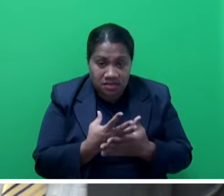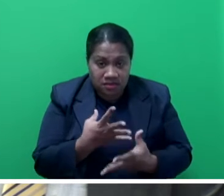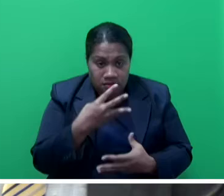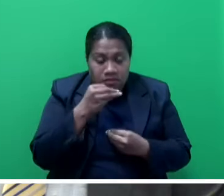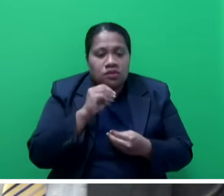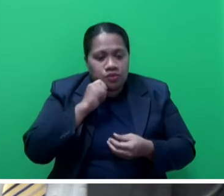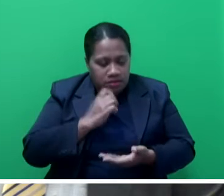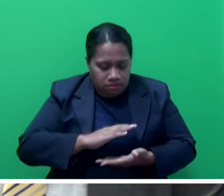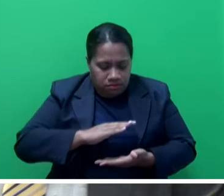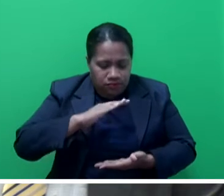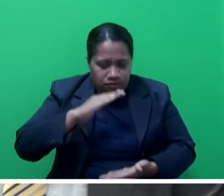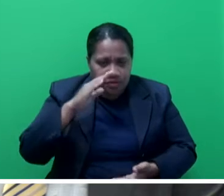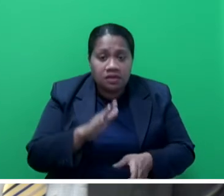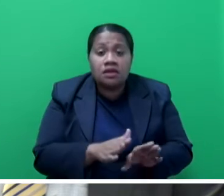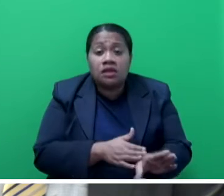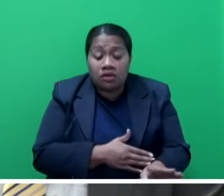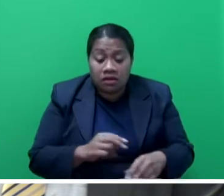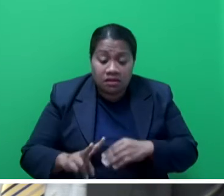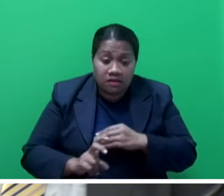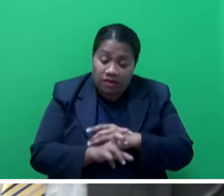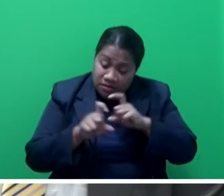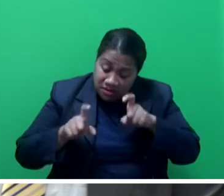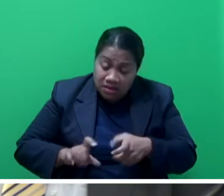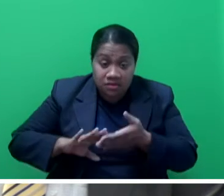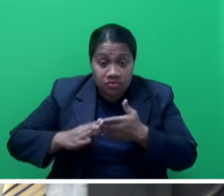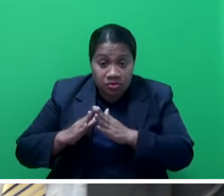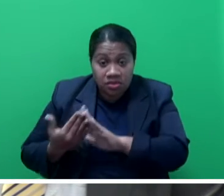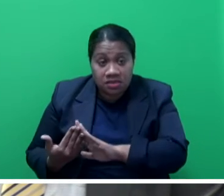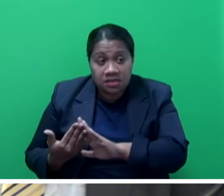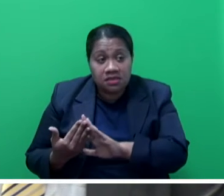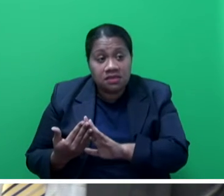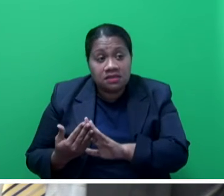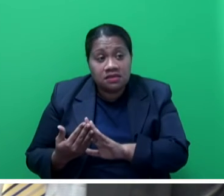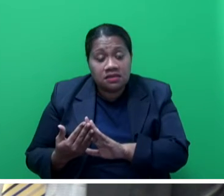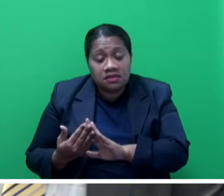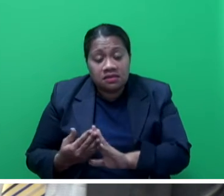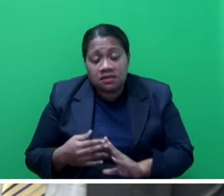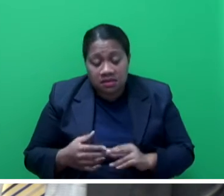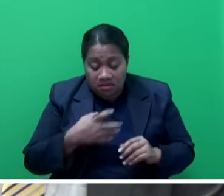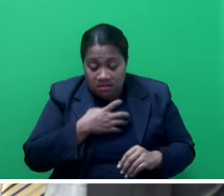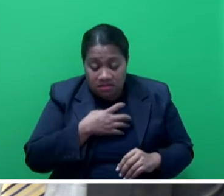that the virus lingers within the community, the